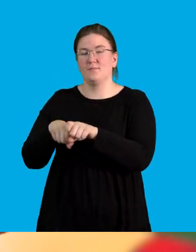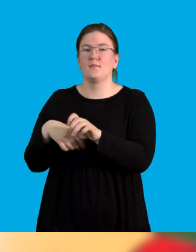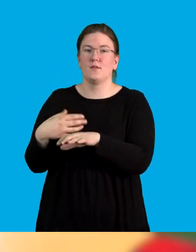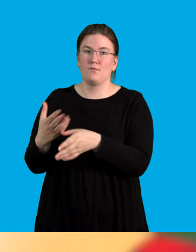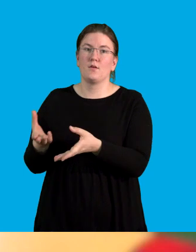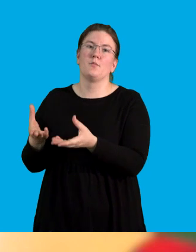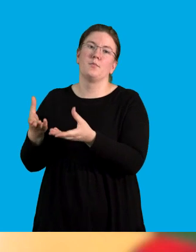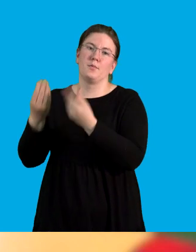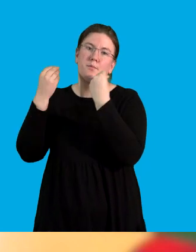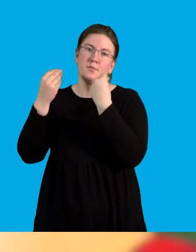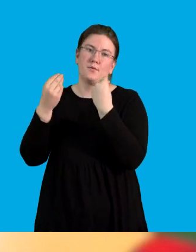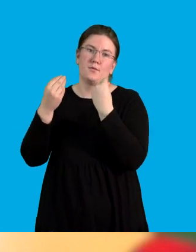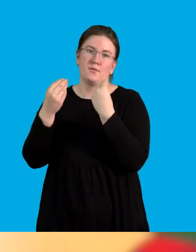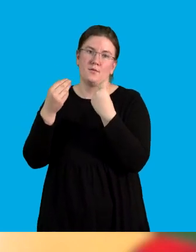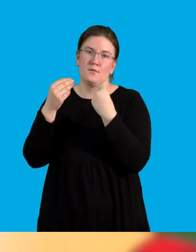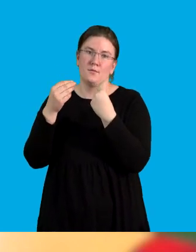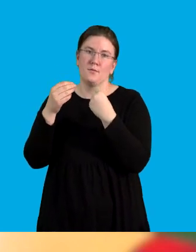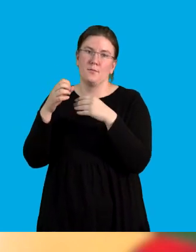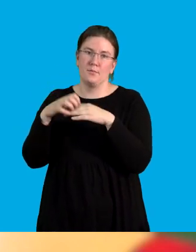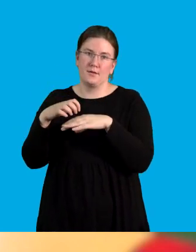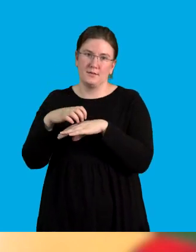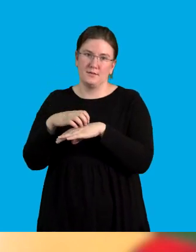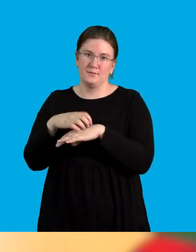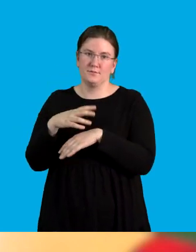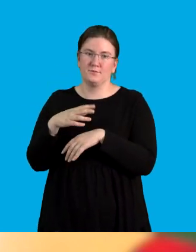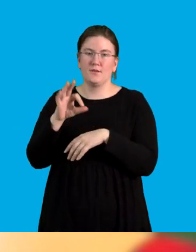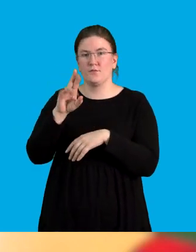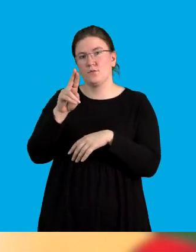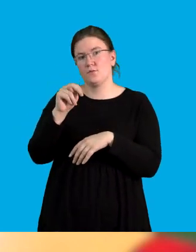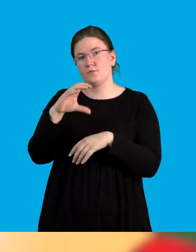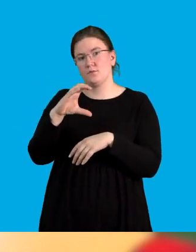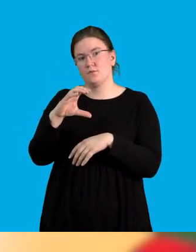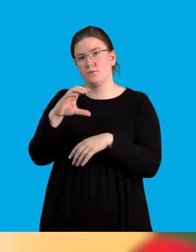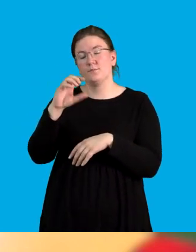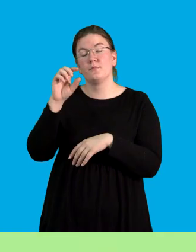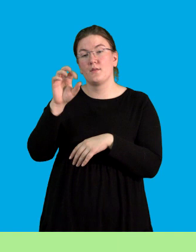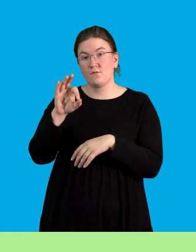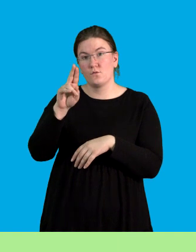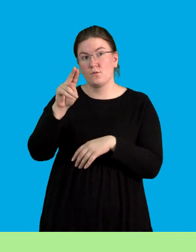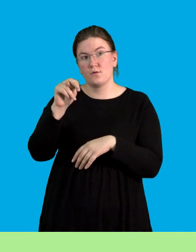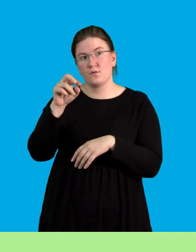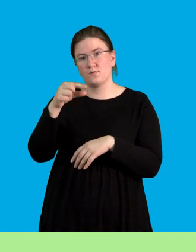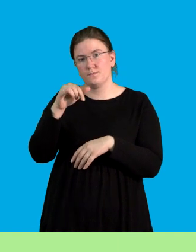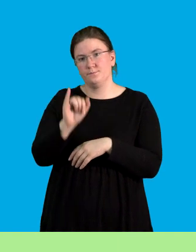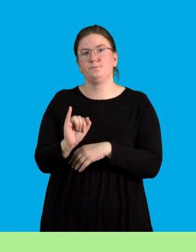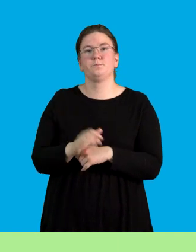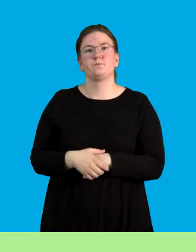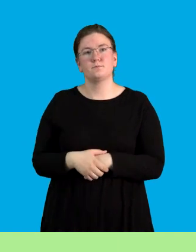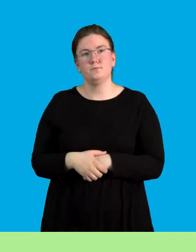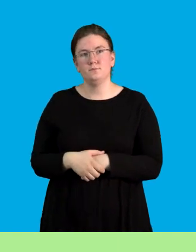lab. And there they will be able to see the microscopic fungi.